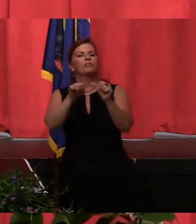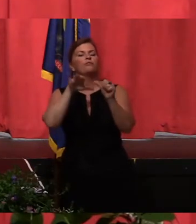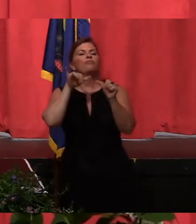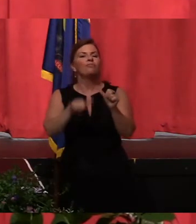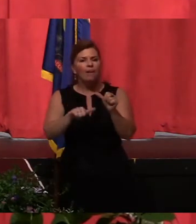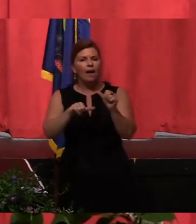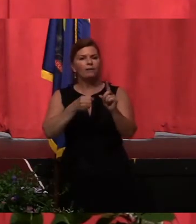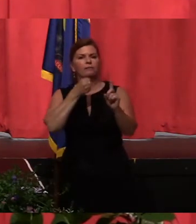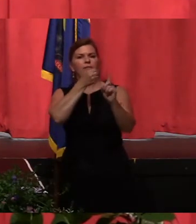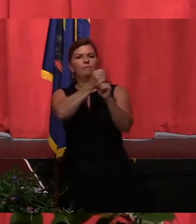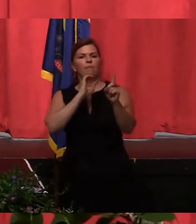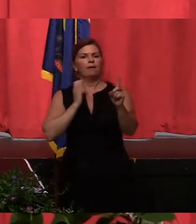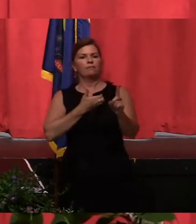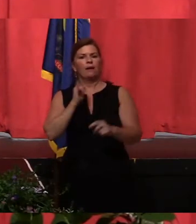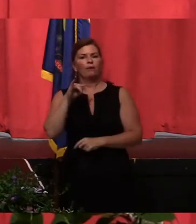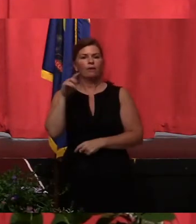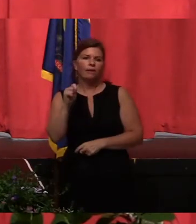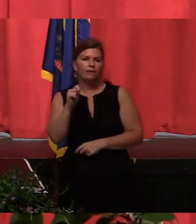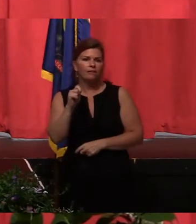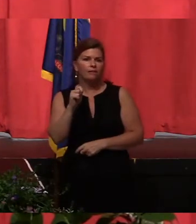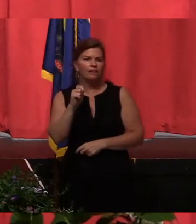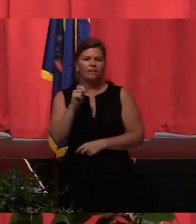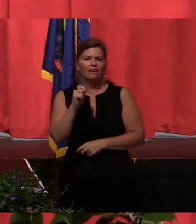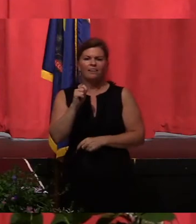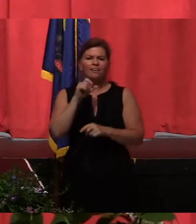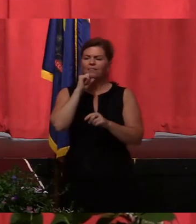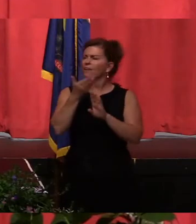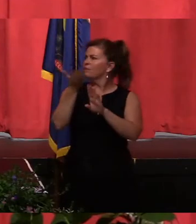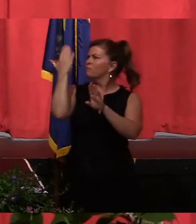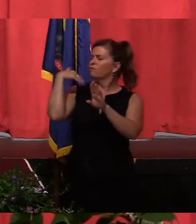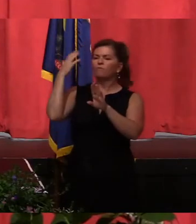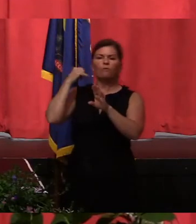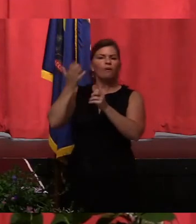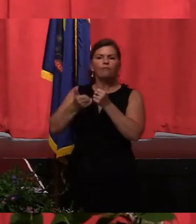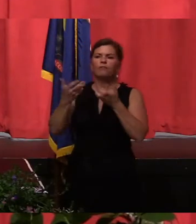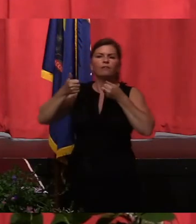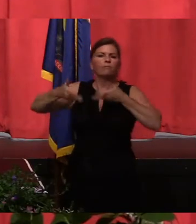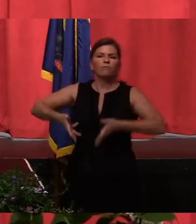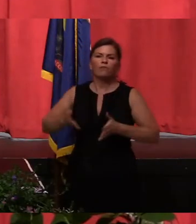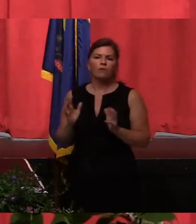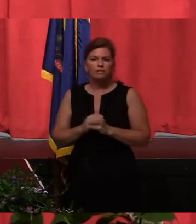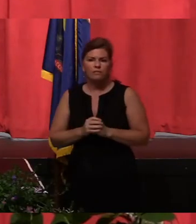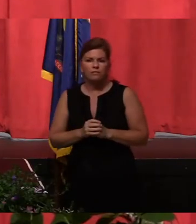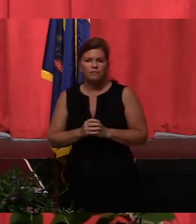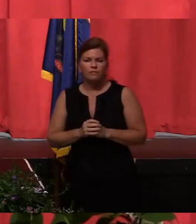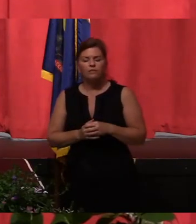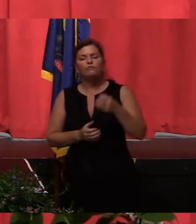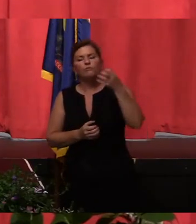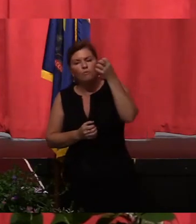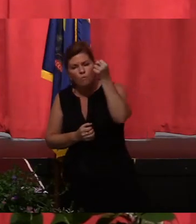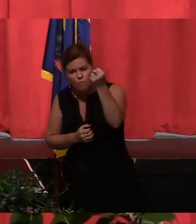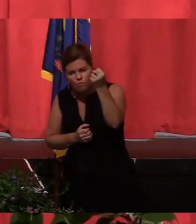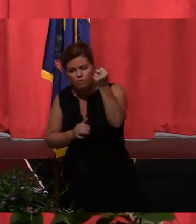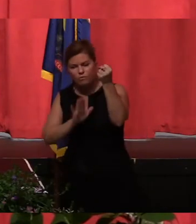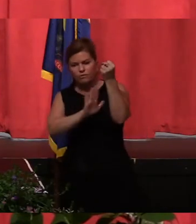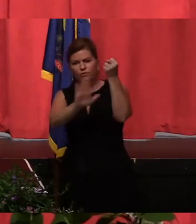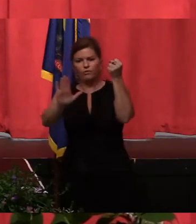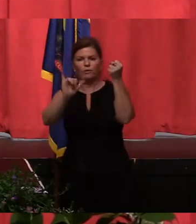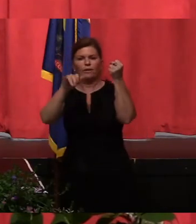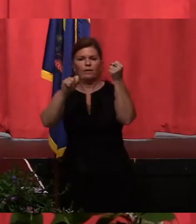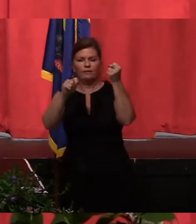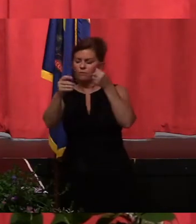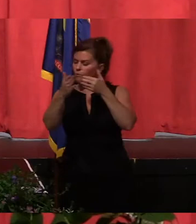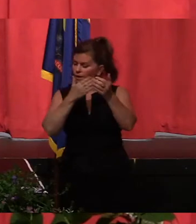the confusion, unknown, and loss we are surrounded by. So hold on to your it, whatever it